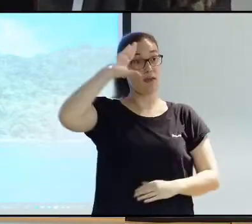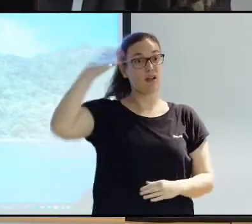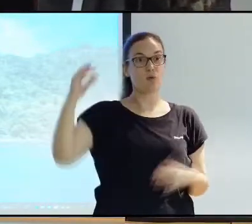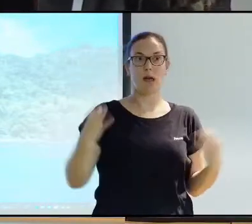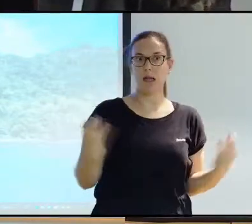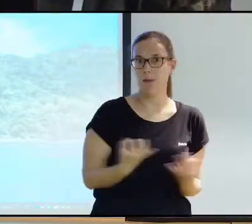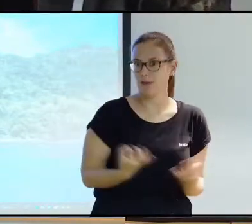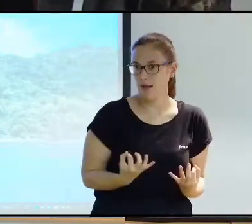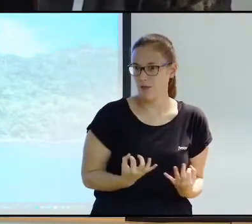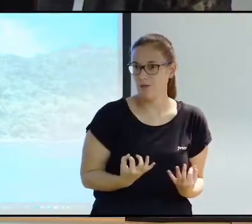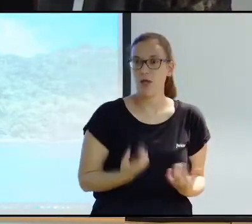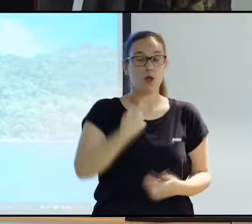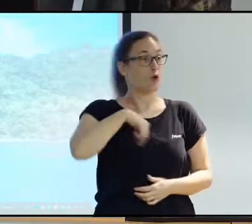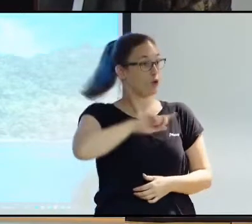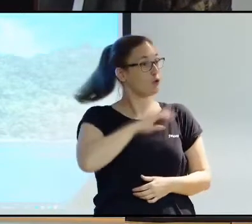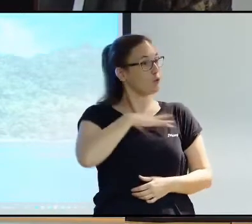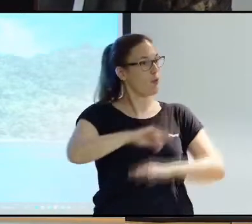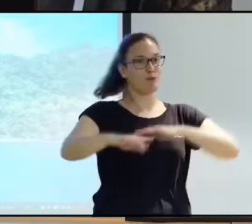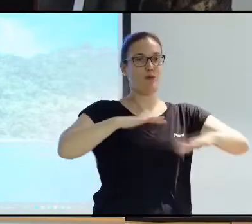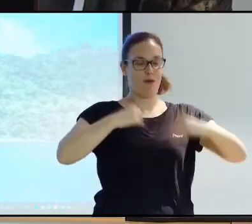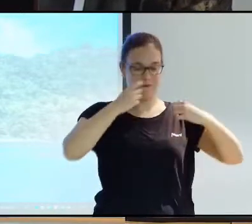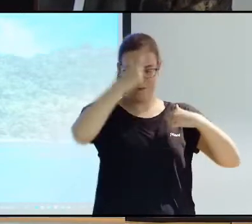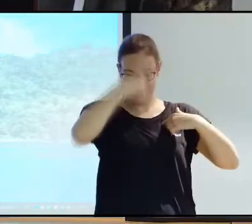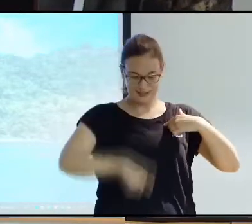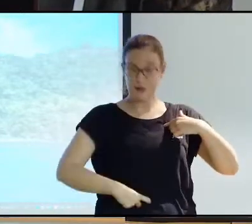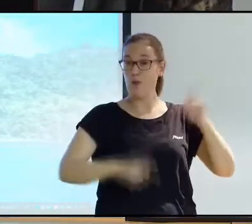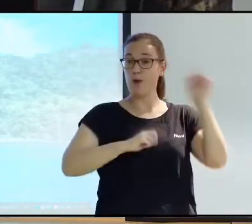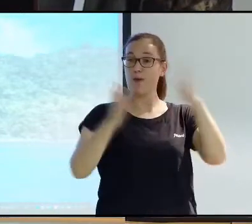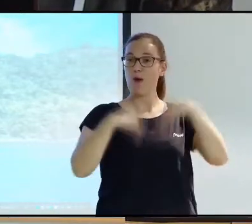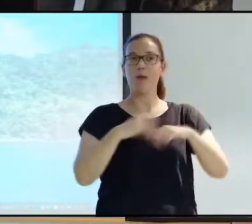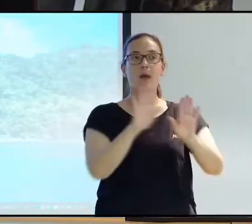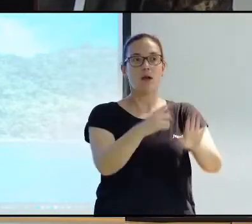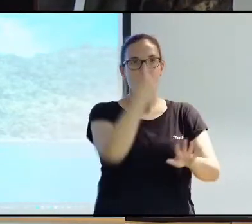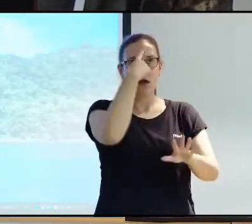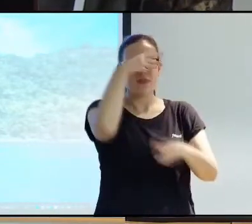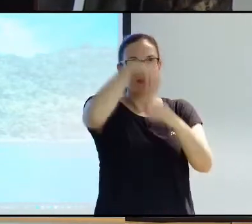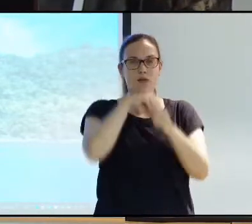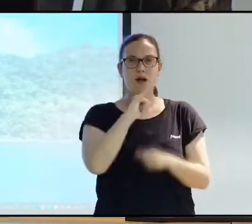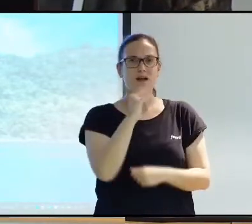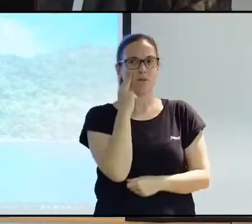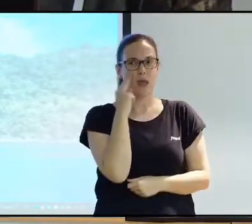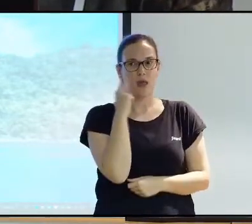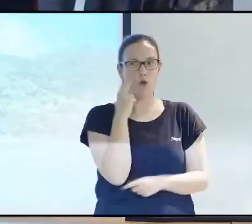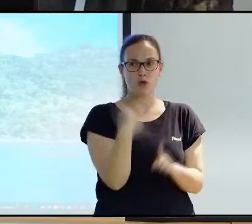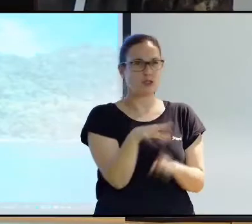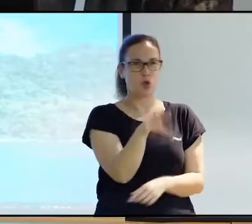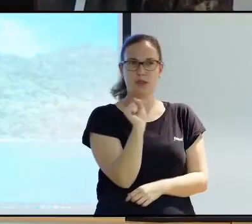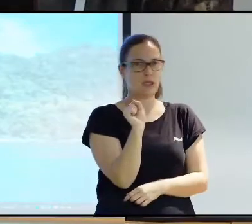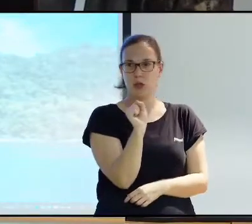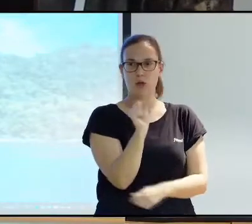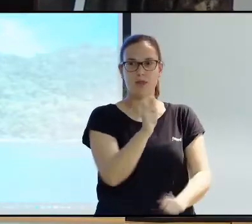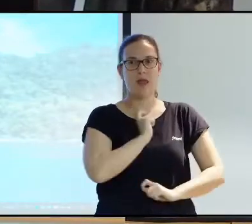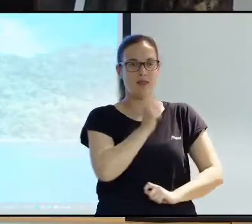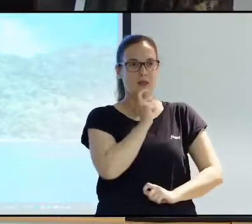an intellectual functional diversity. We can move about physically, but sometimes things make